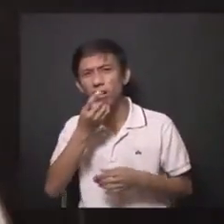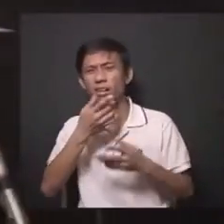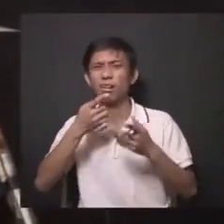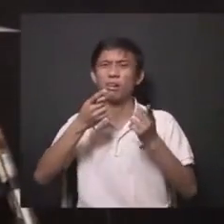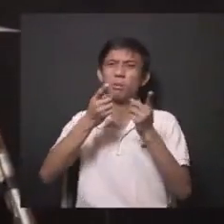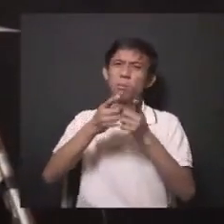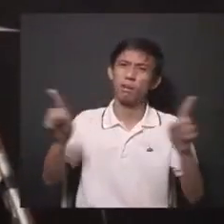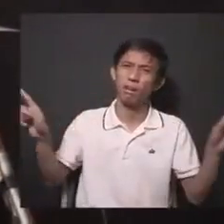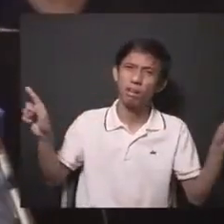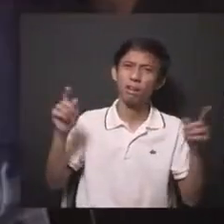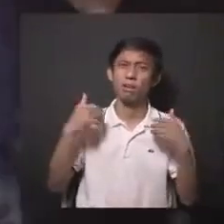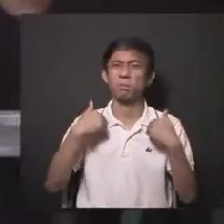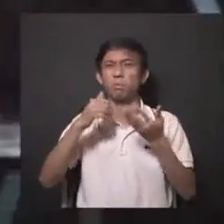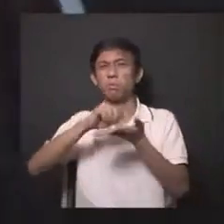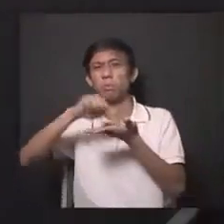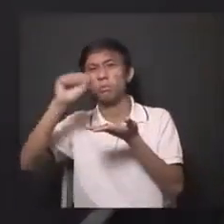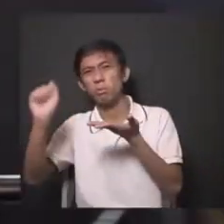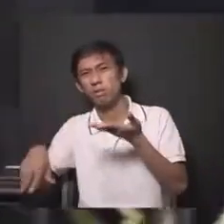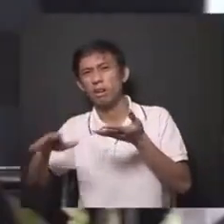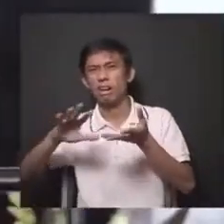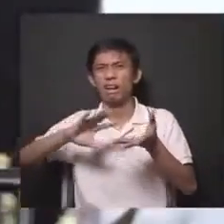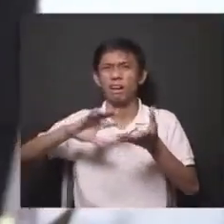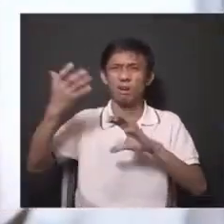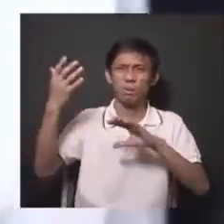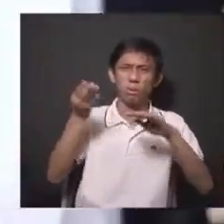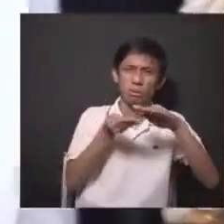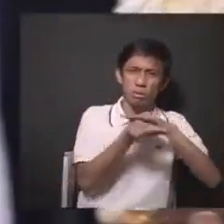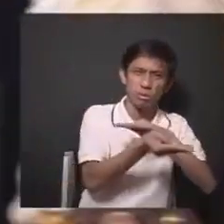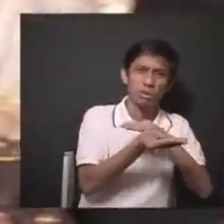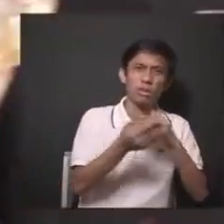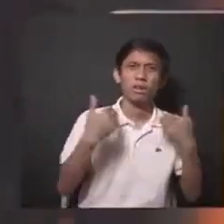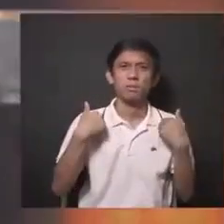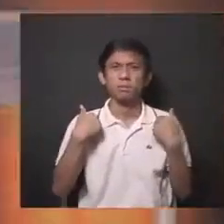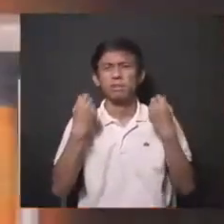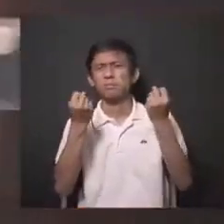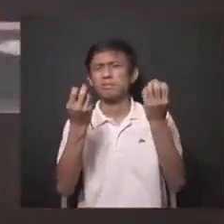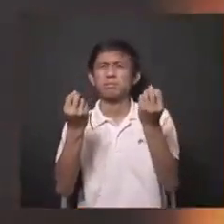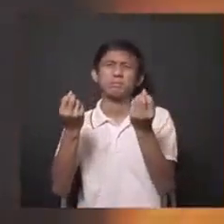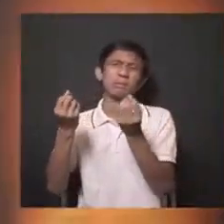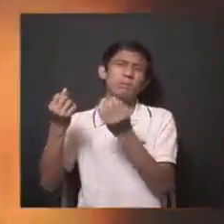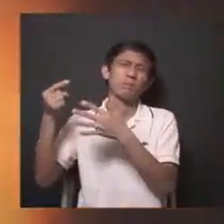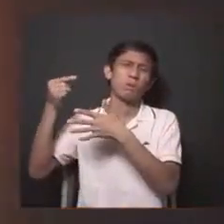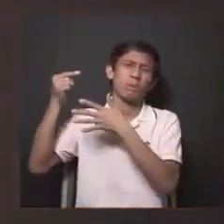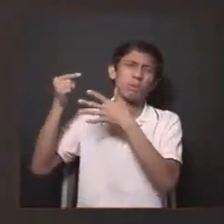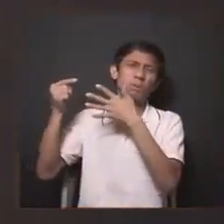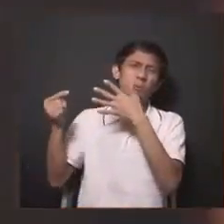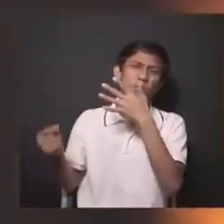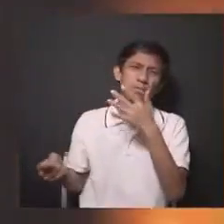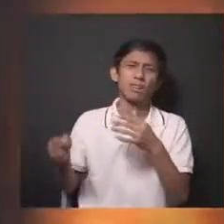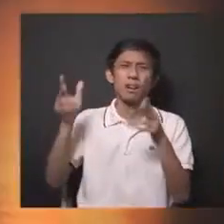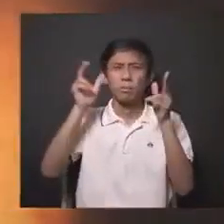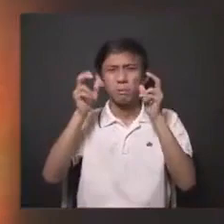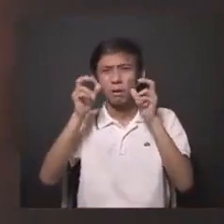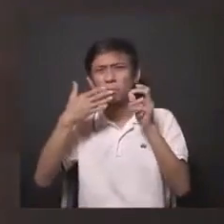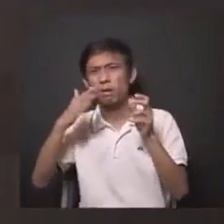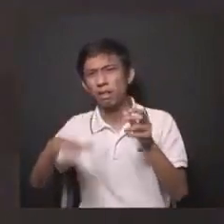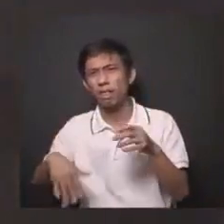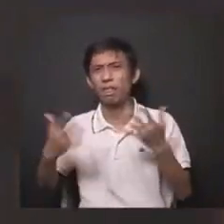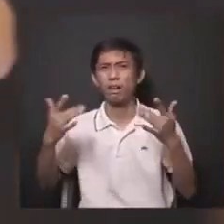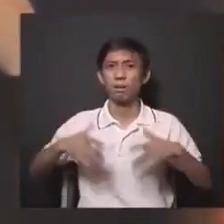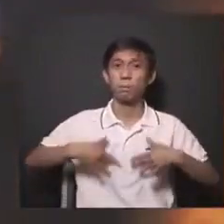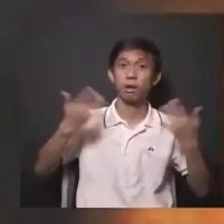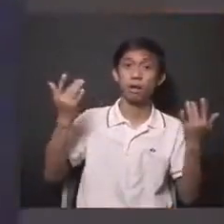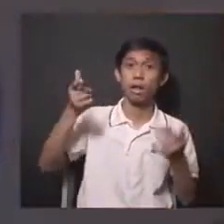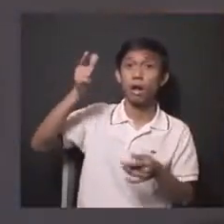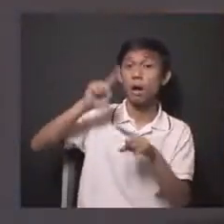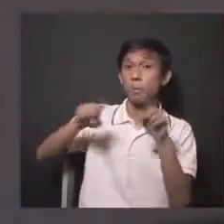there's corruption, there's evil, there's a lot of things that are going wrong in our life. But the promise of God in the book of Genesis is